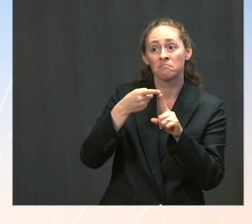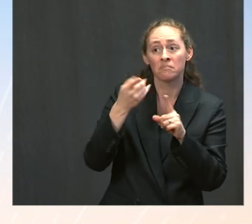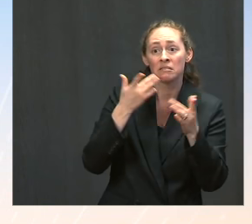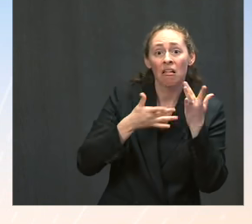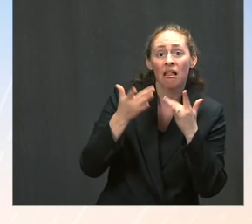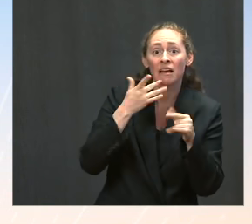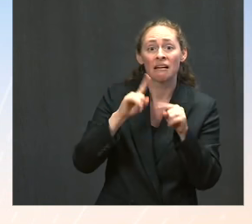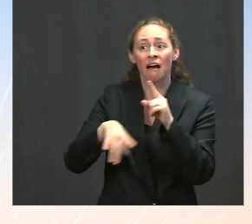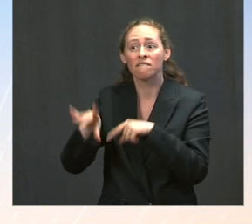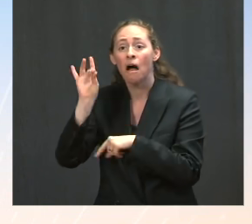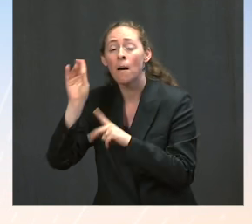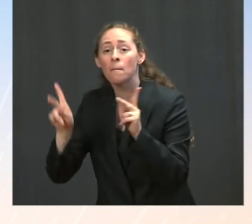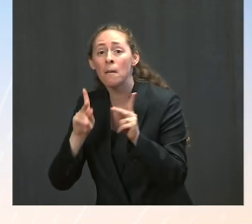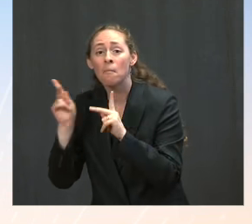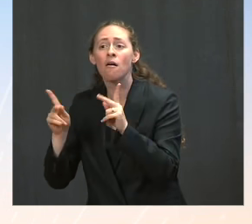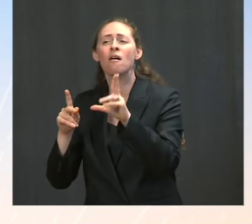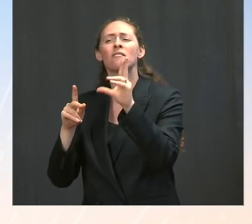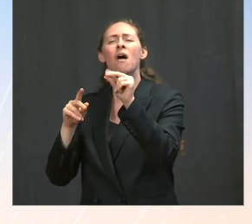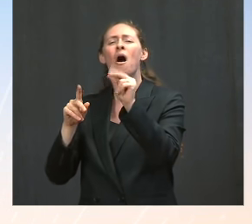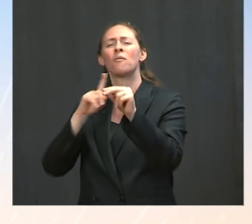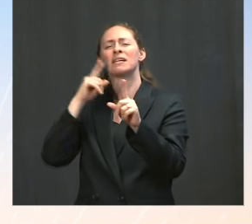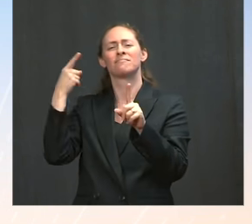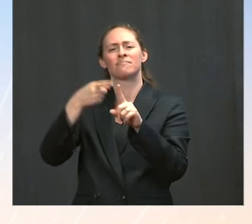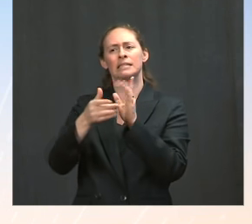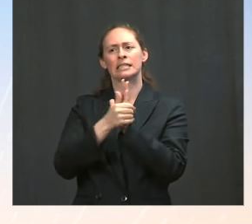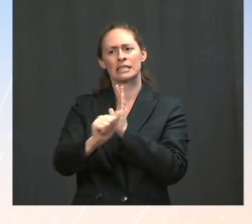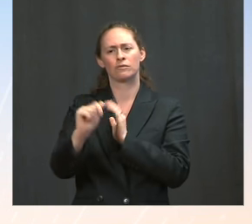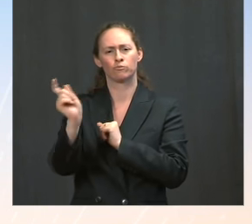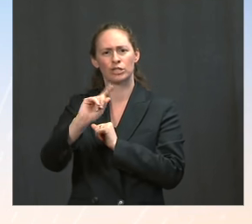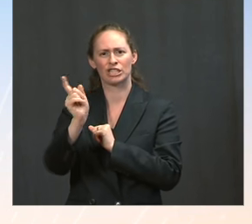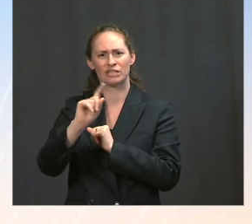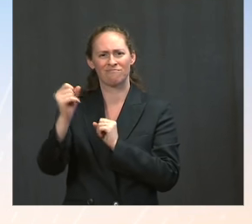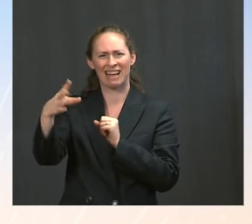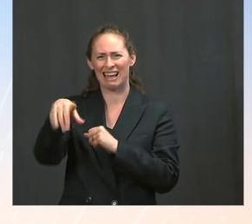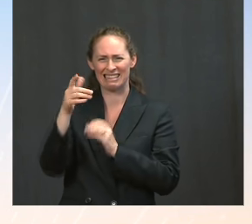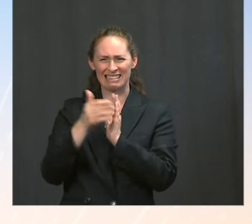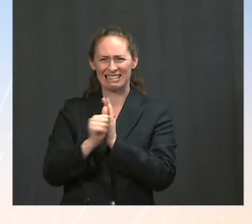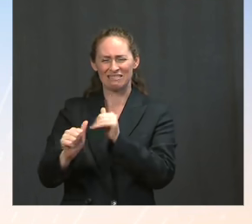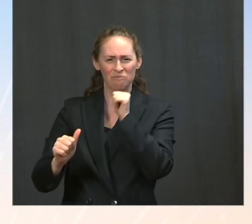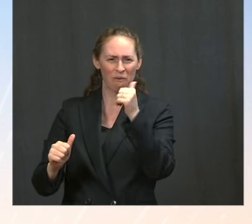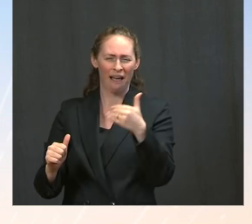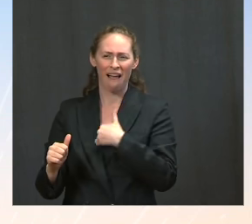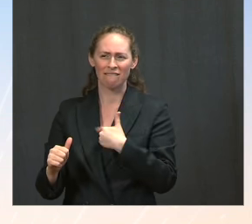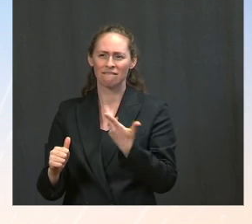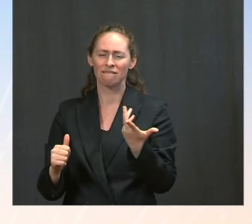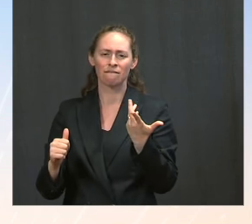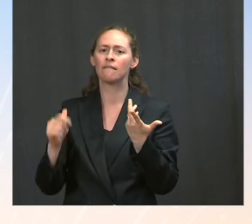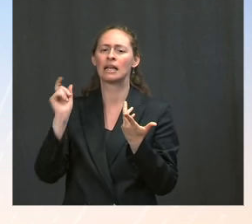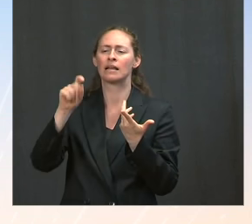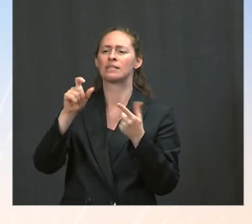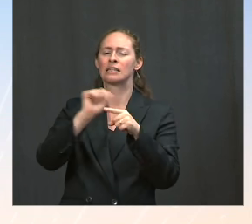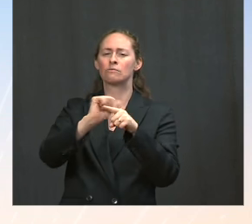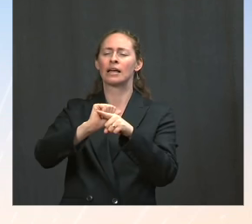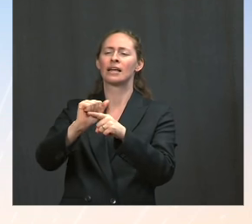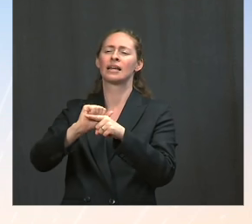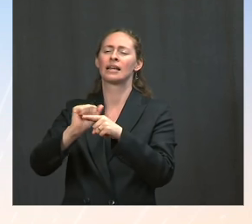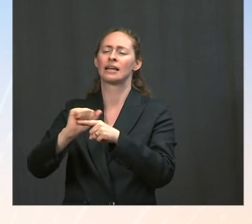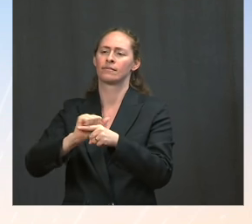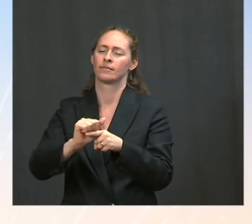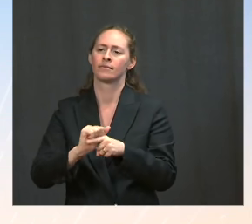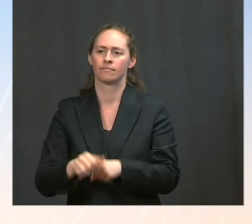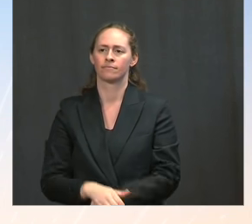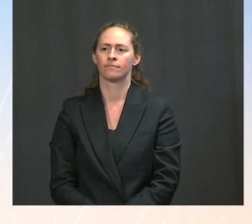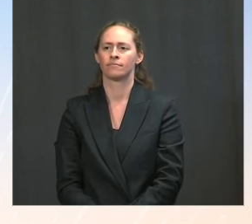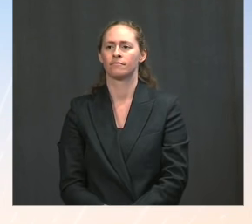so much money of this $3 billion, you know, a half a billion of $3 billion is just for skill development,